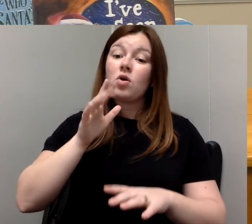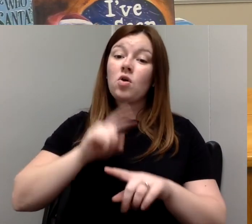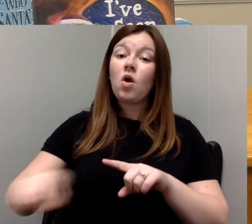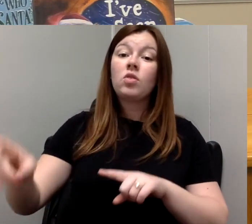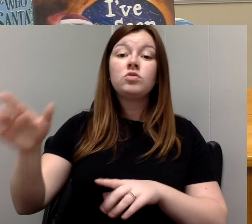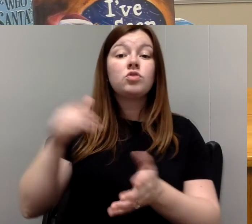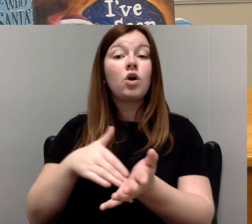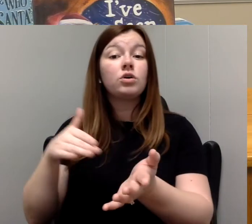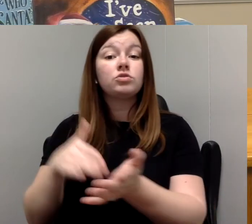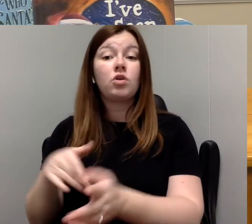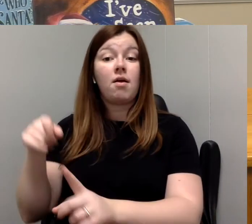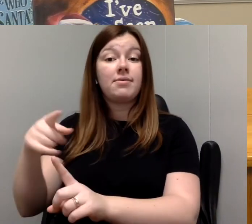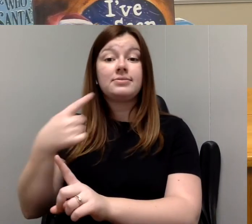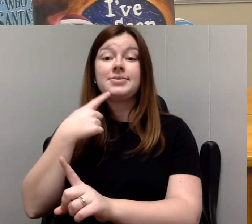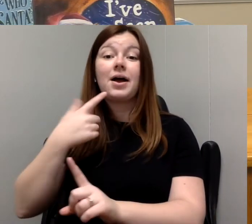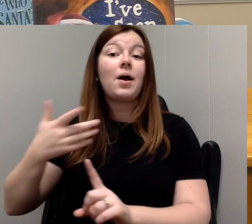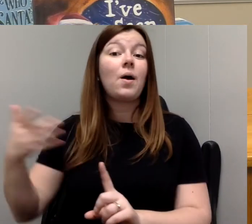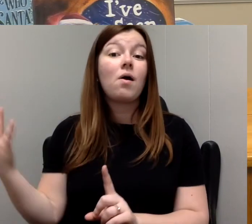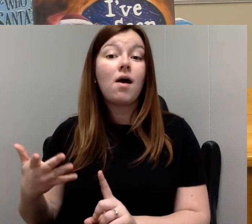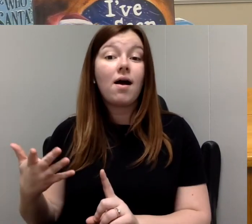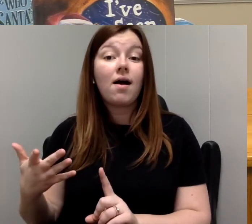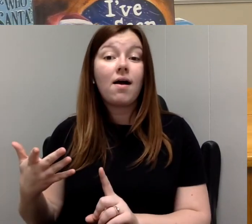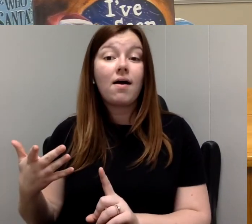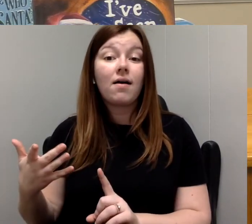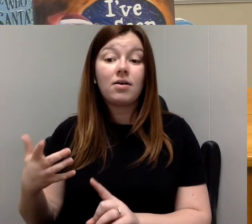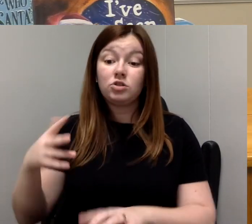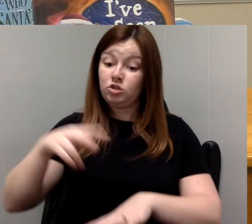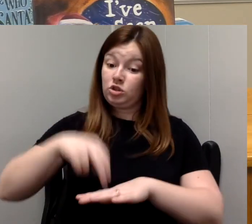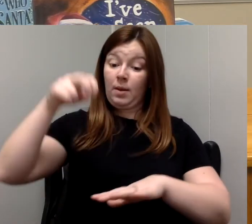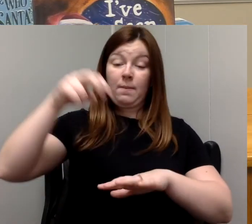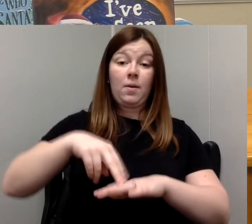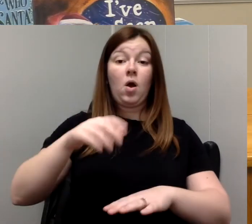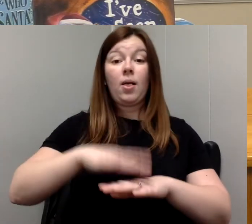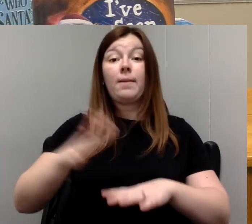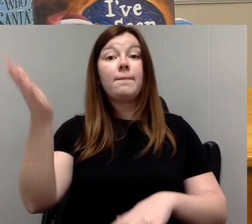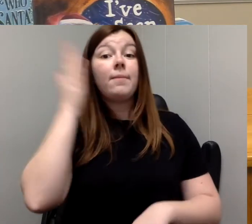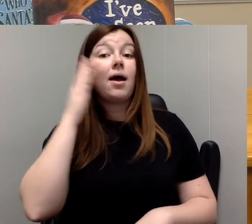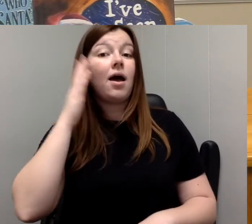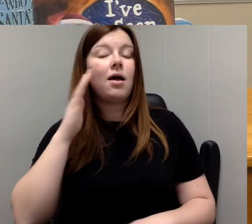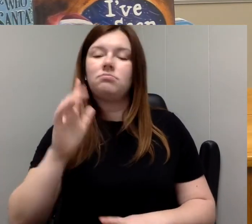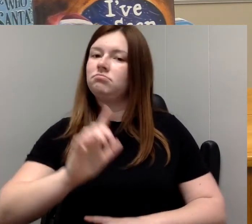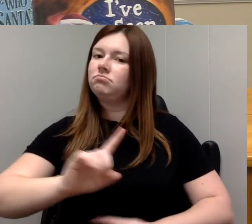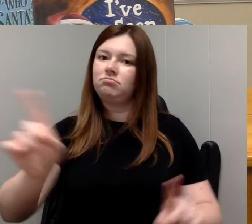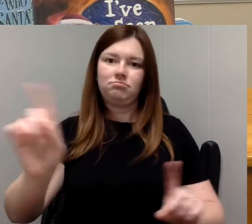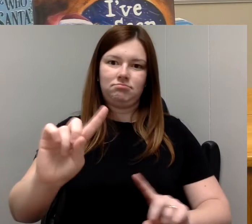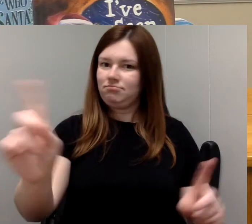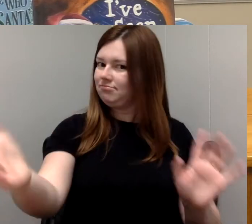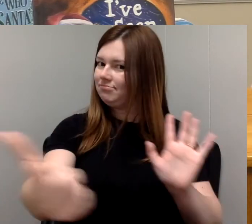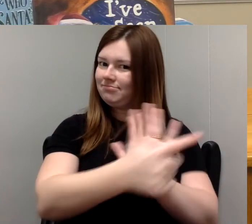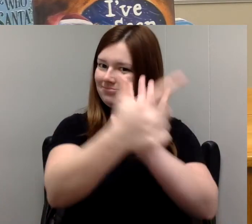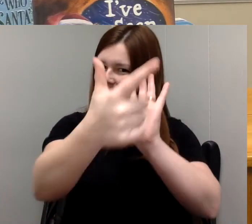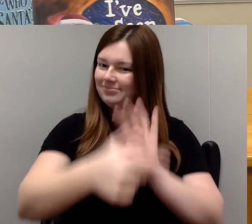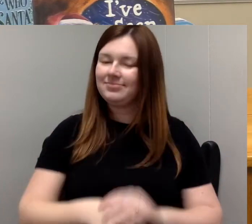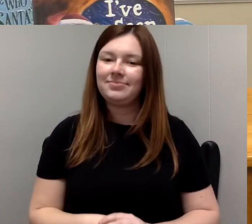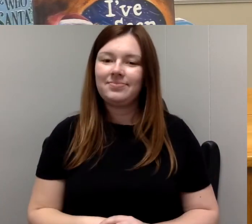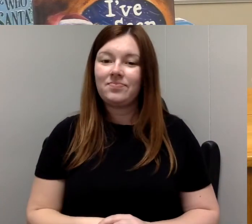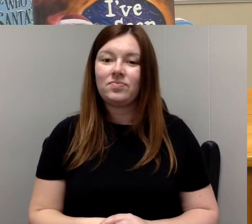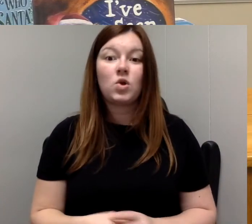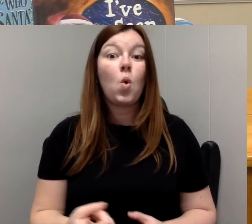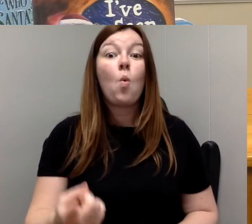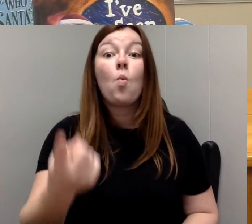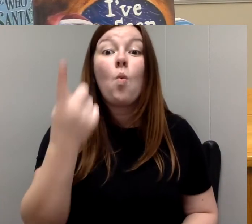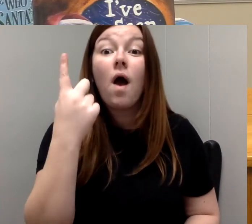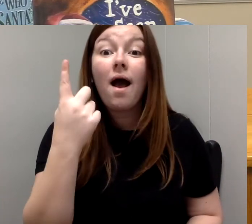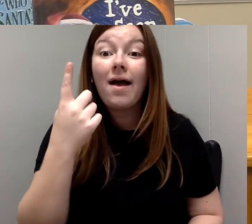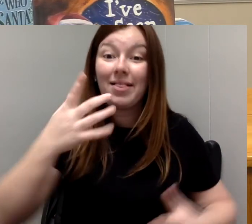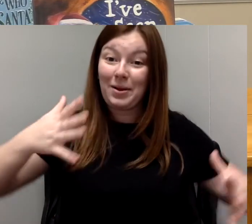head. Mama called the doctor and the doctor said, no more monkeys jumping